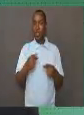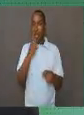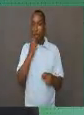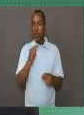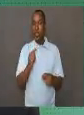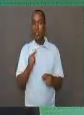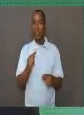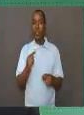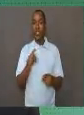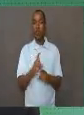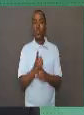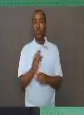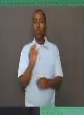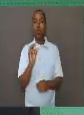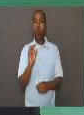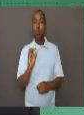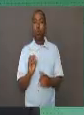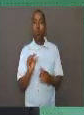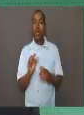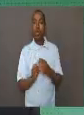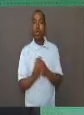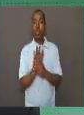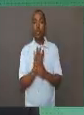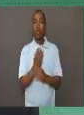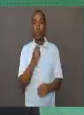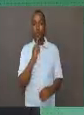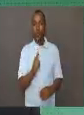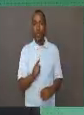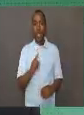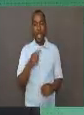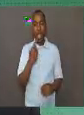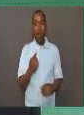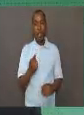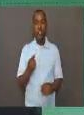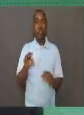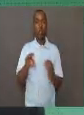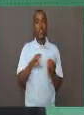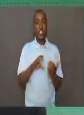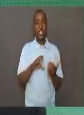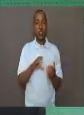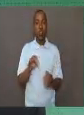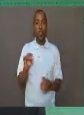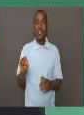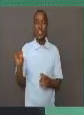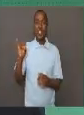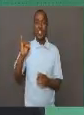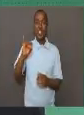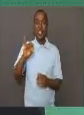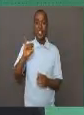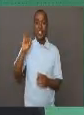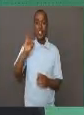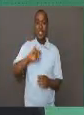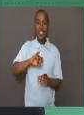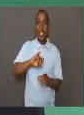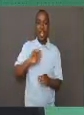A culture medium is a liquid or gel that contains nutrients